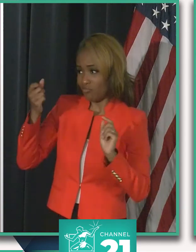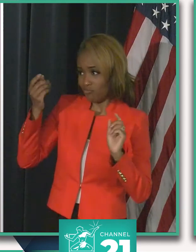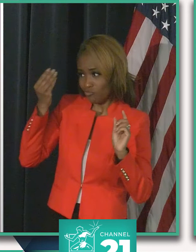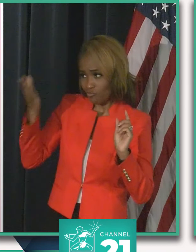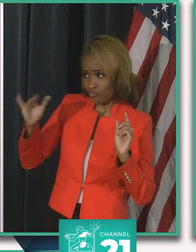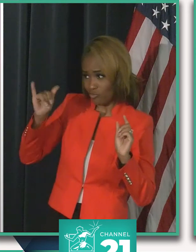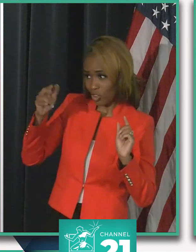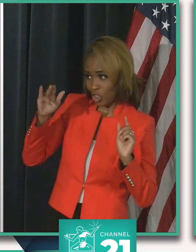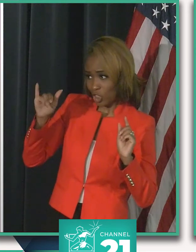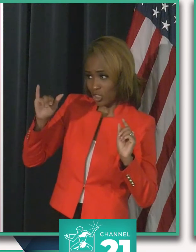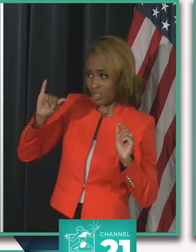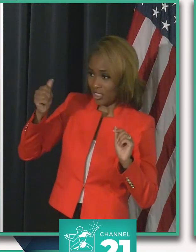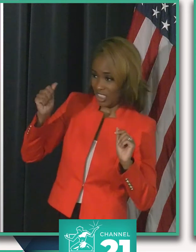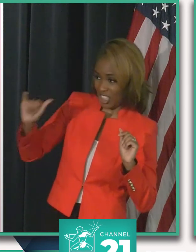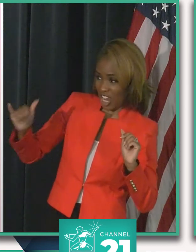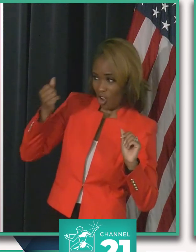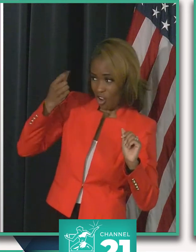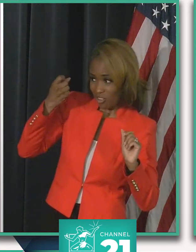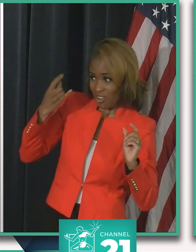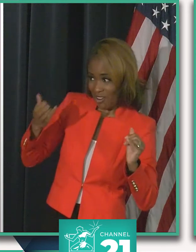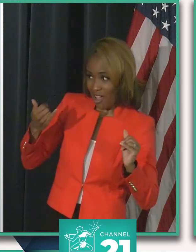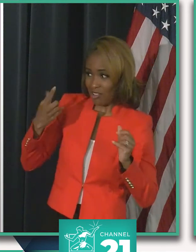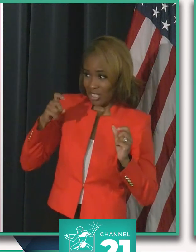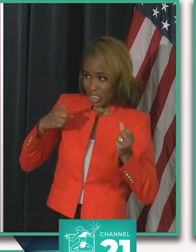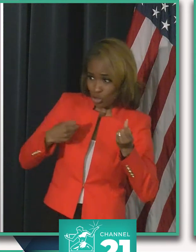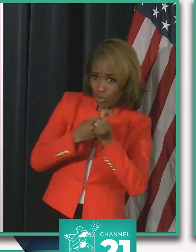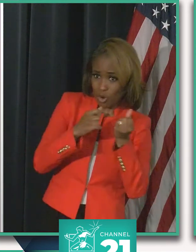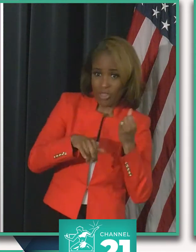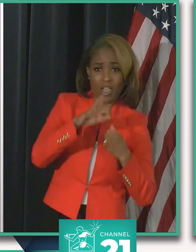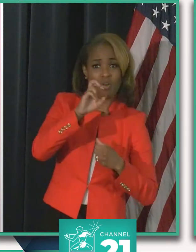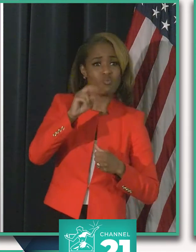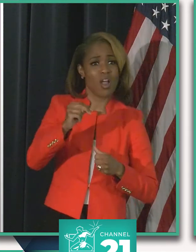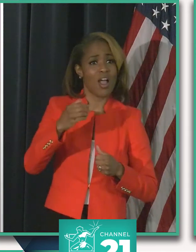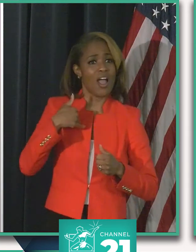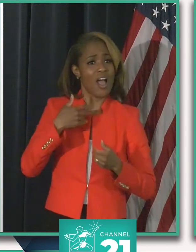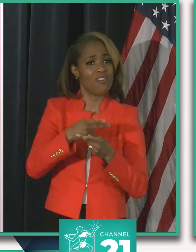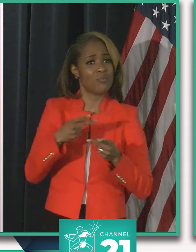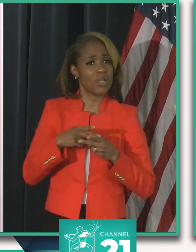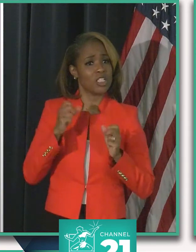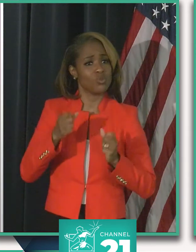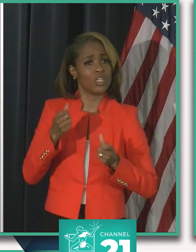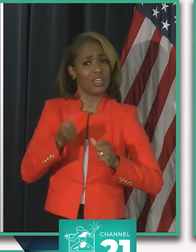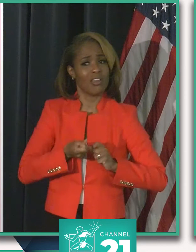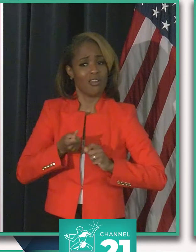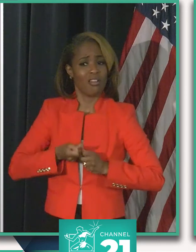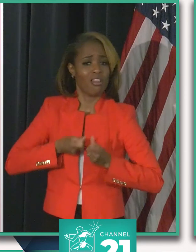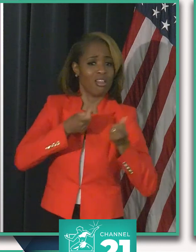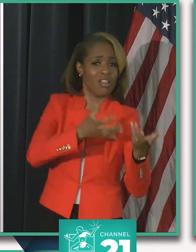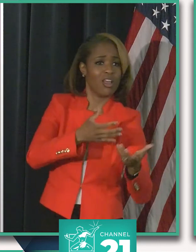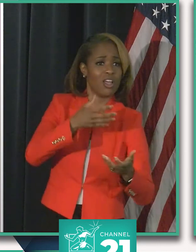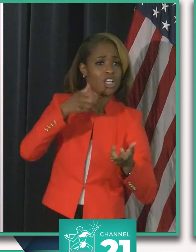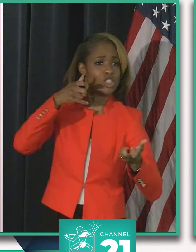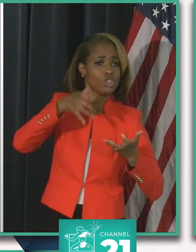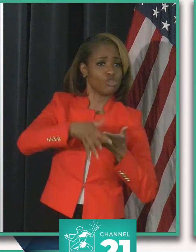going to support the chief. Ron, what's the story? Do we have a place to dispose of shredded material?